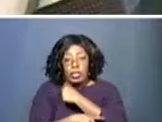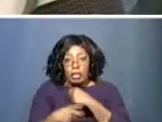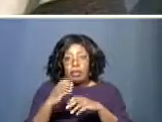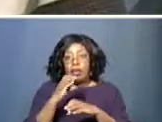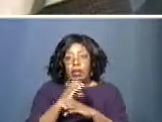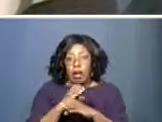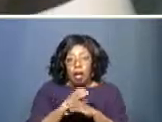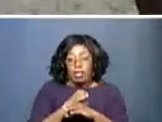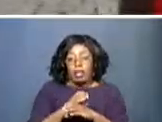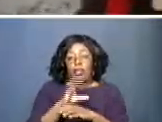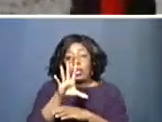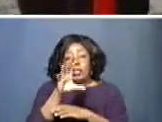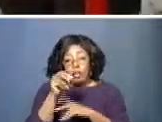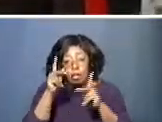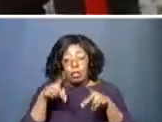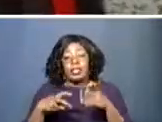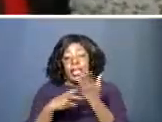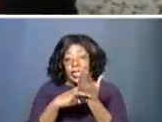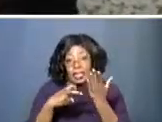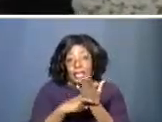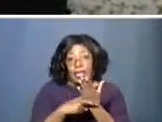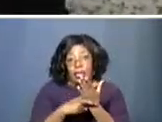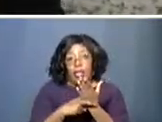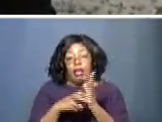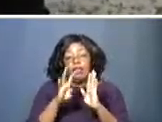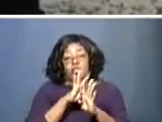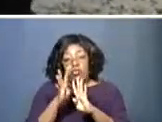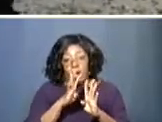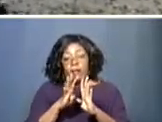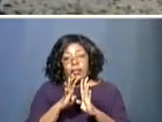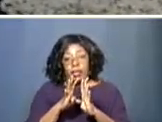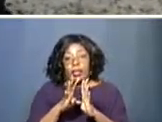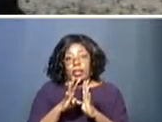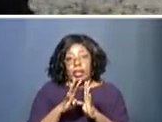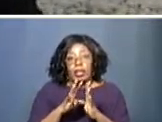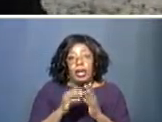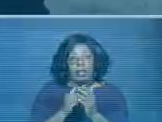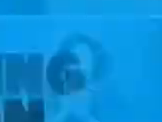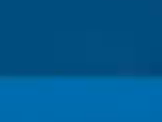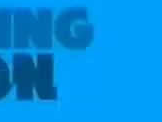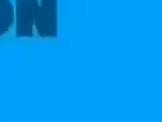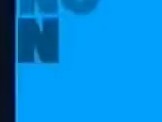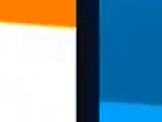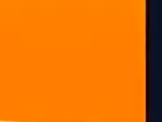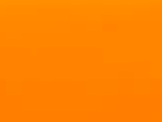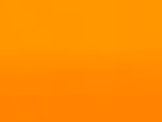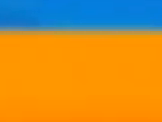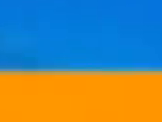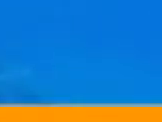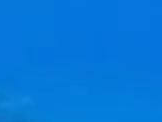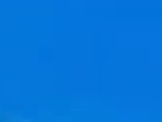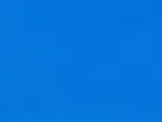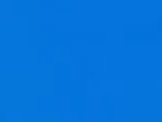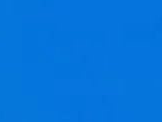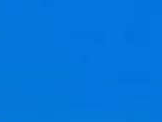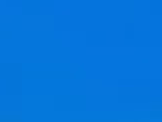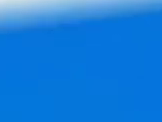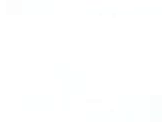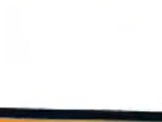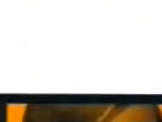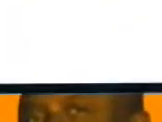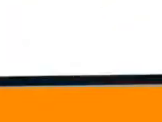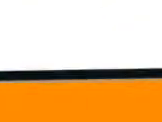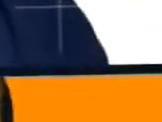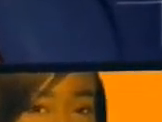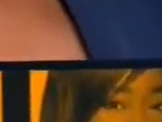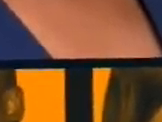motorists cited for traffic violations. We'll be back right after the break. And remember to tune in to the morning edition with